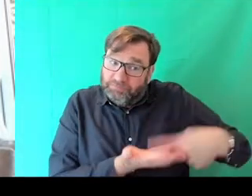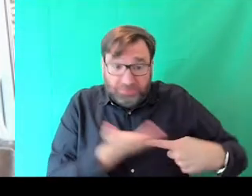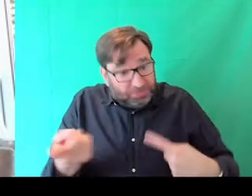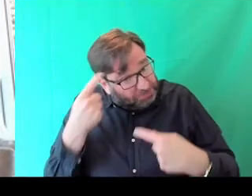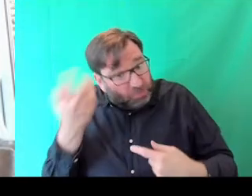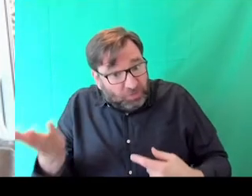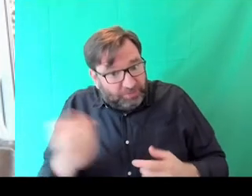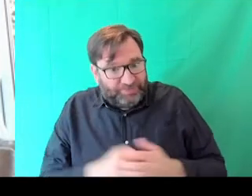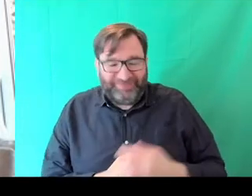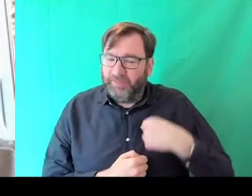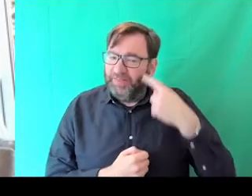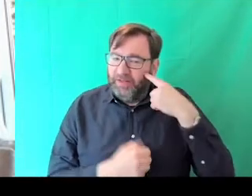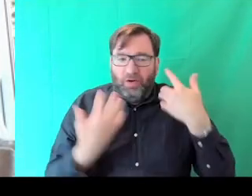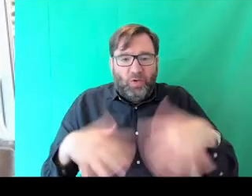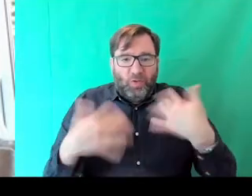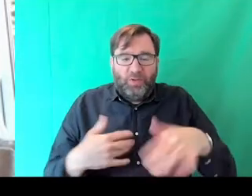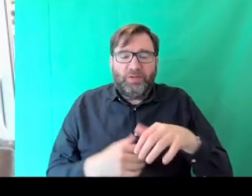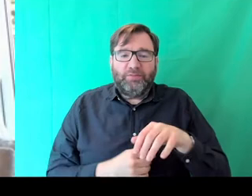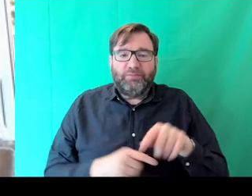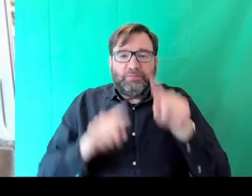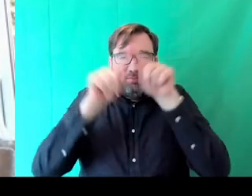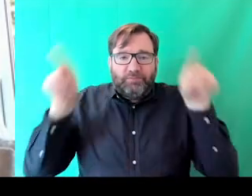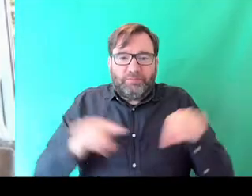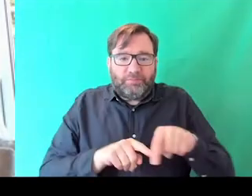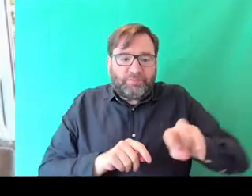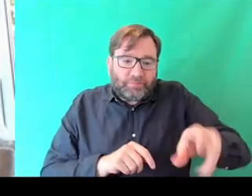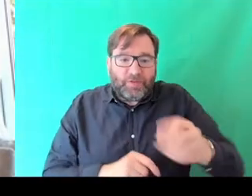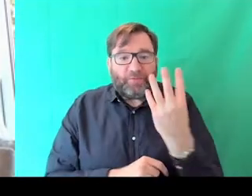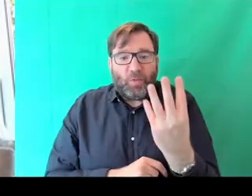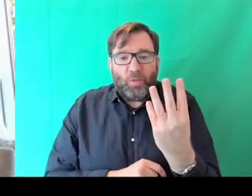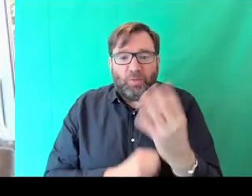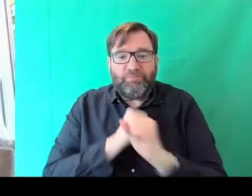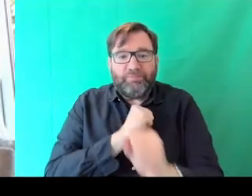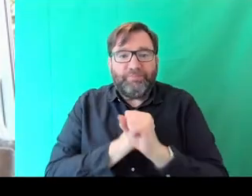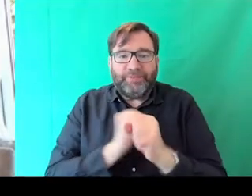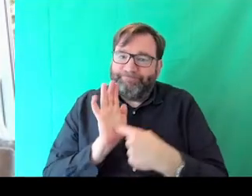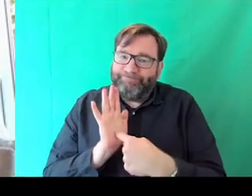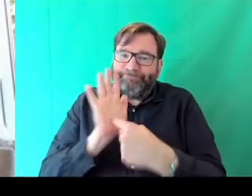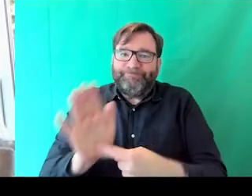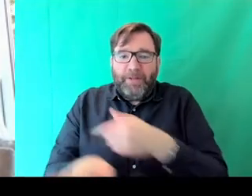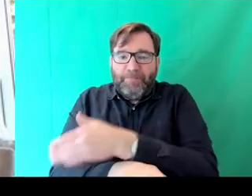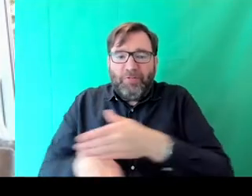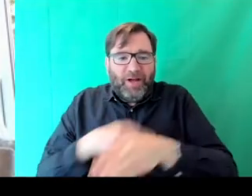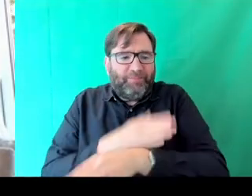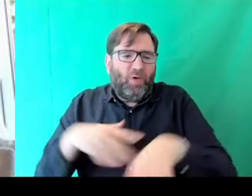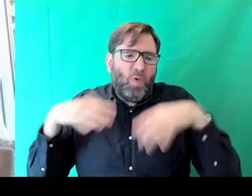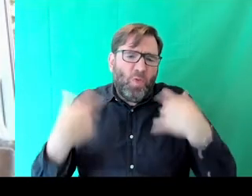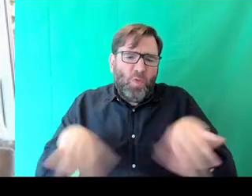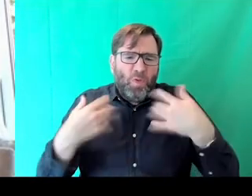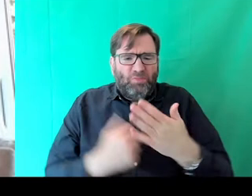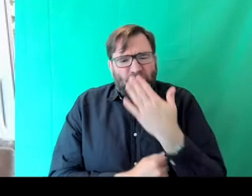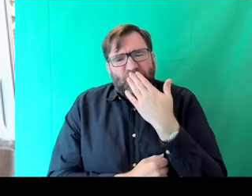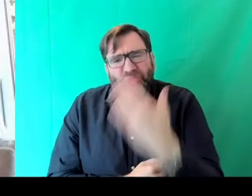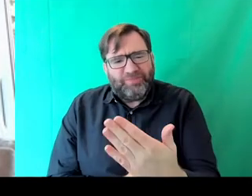of portraying the determination and the commitment that it needs to be a top Paralympic athlete, but also just highlighting the